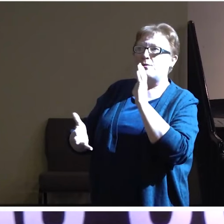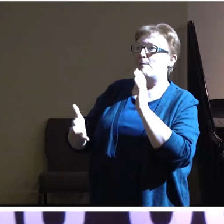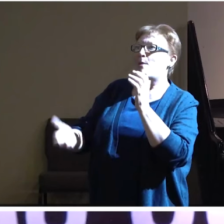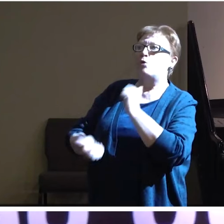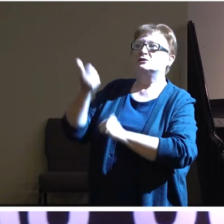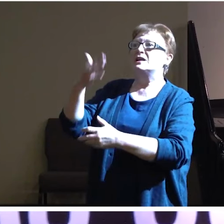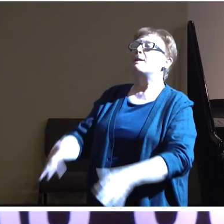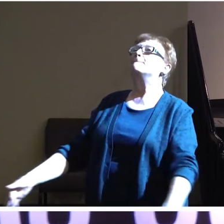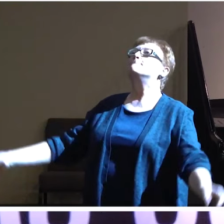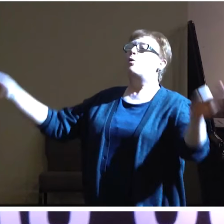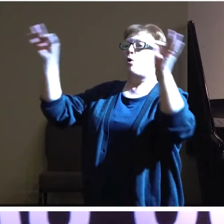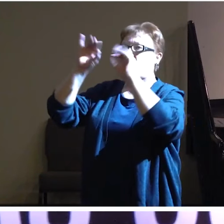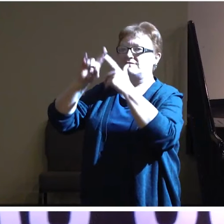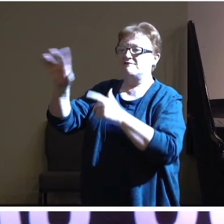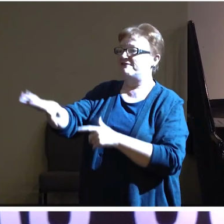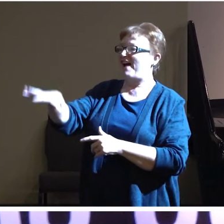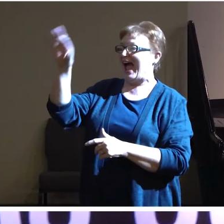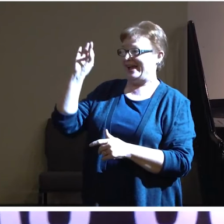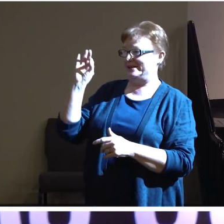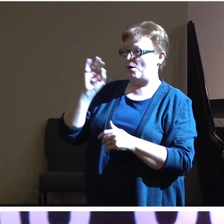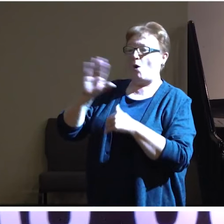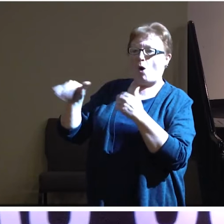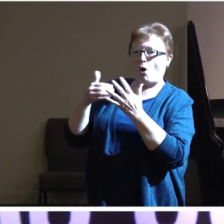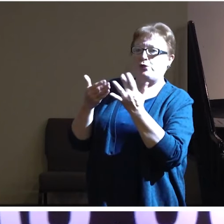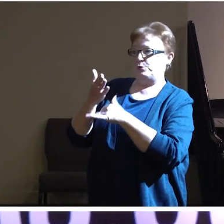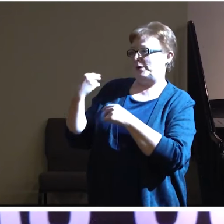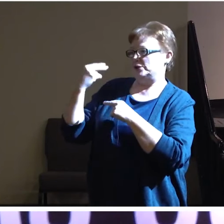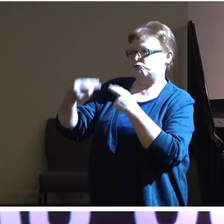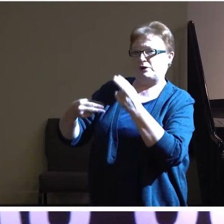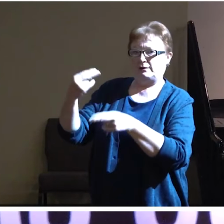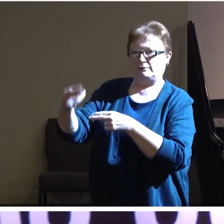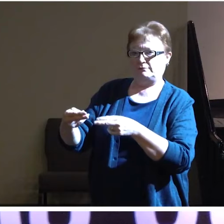history. The greatest find in all of human history.